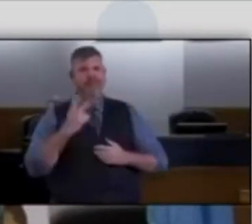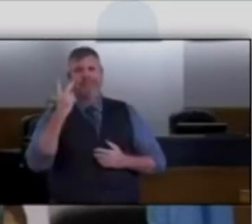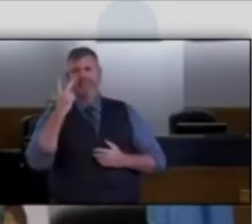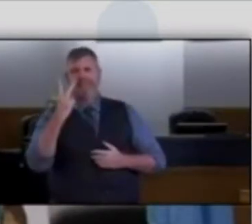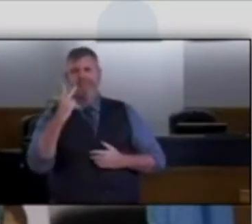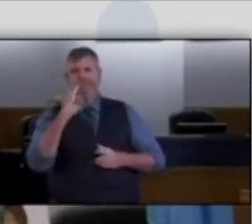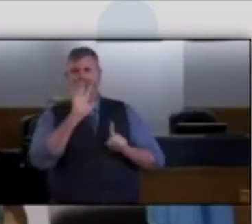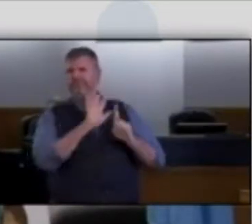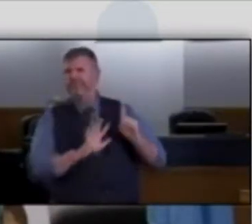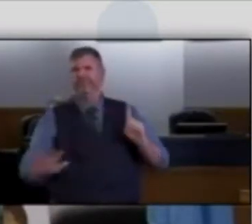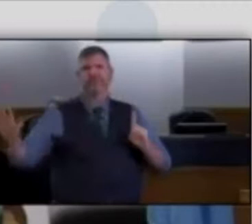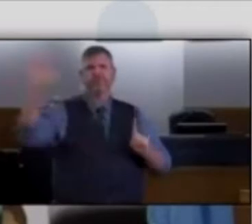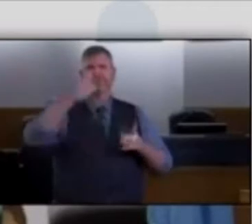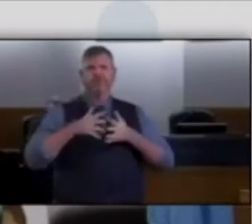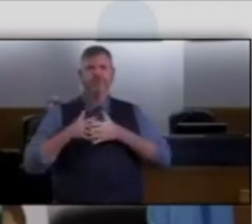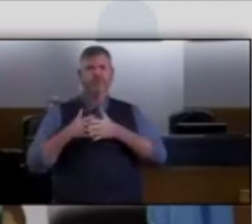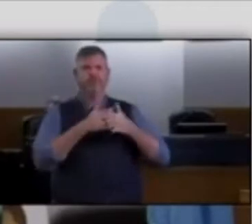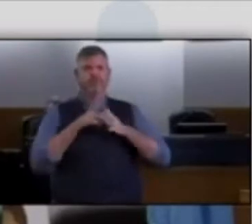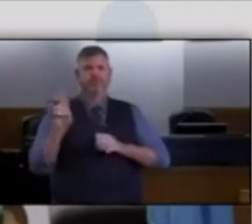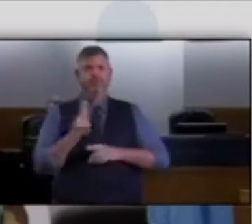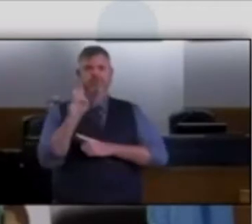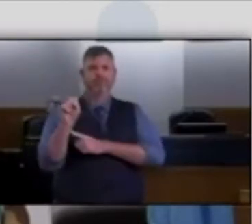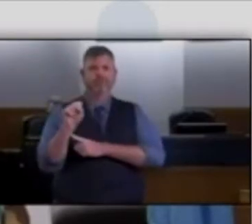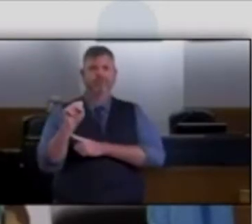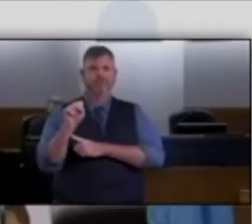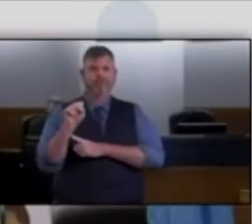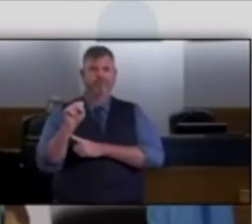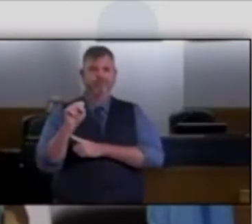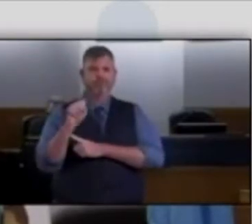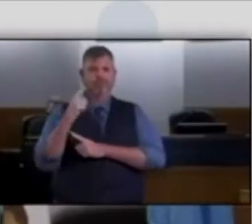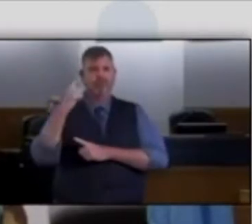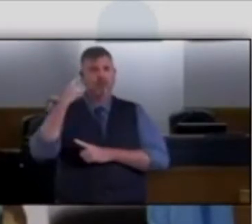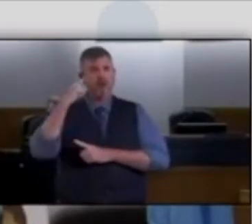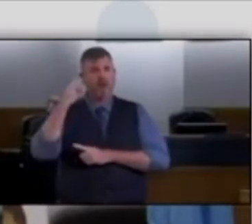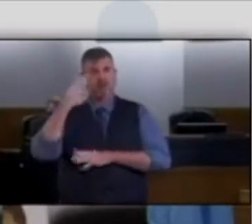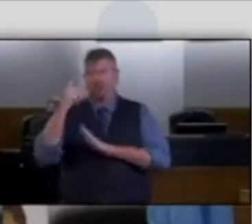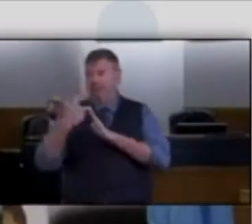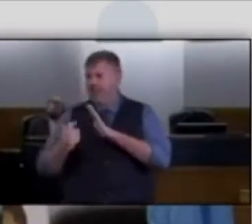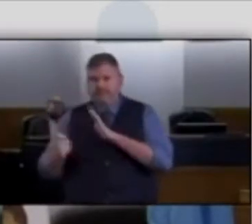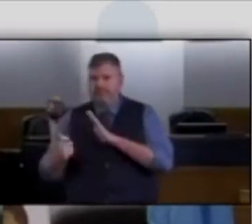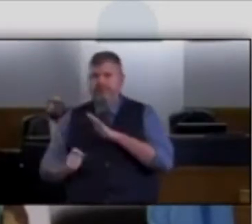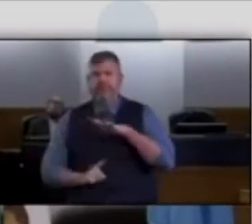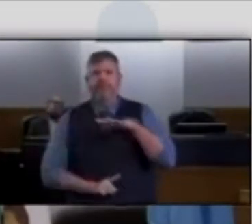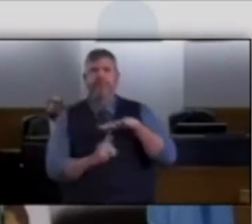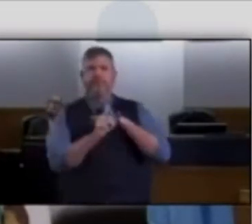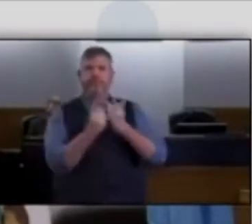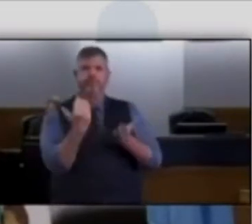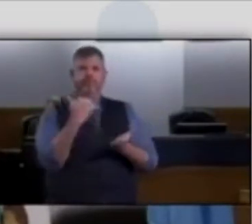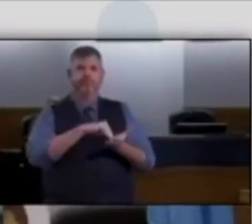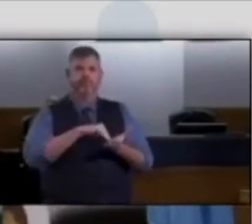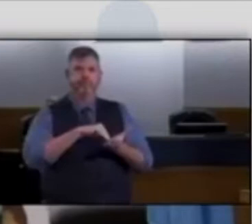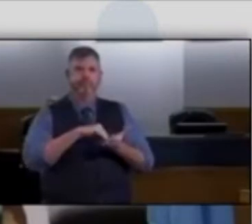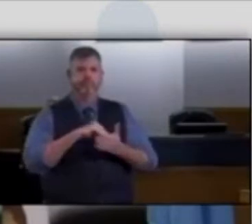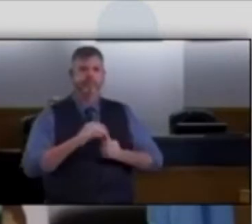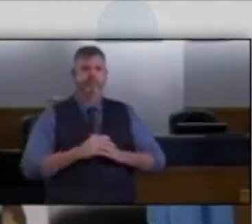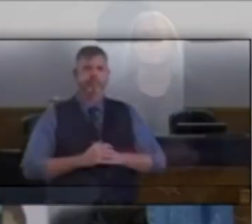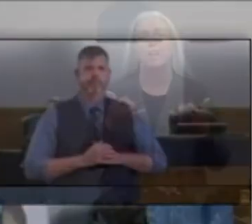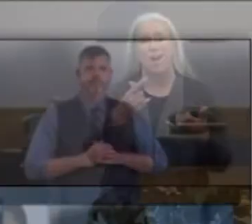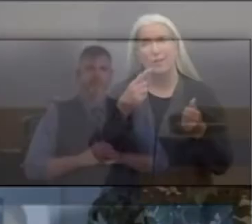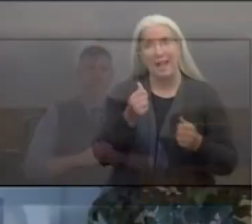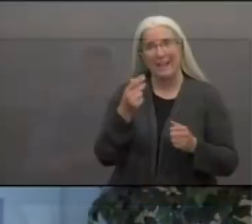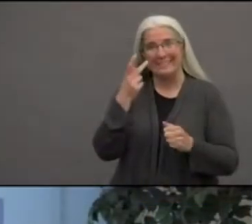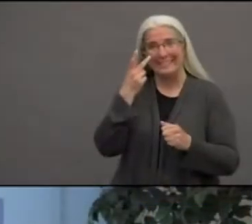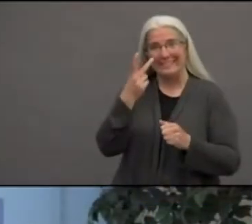it will come back with a vengeance if you let your guard down. We will not let our guard down here in Santa Clara